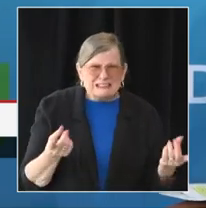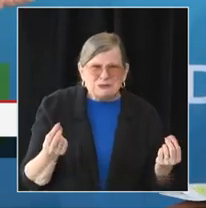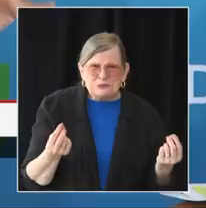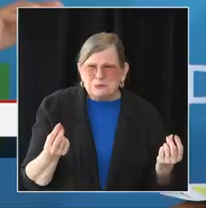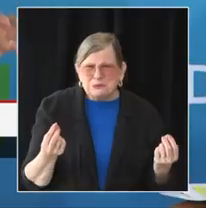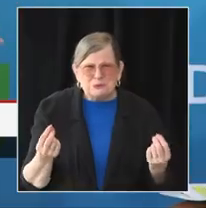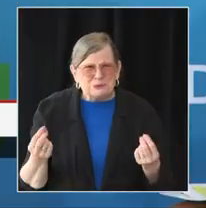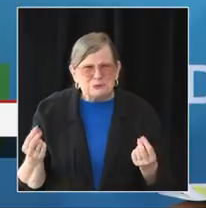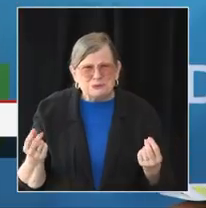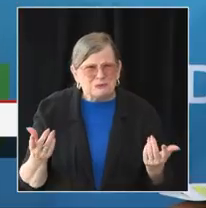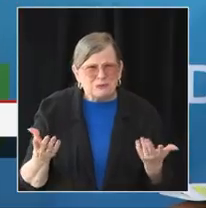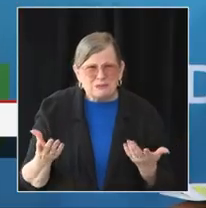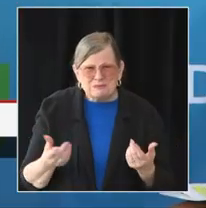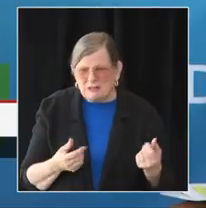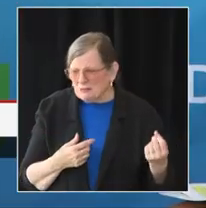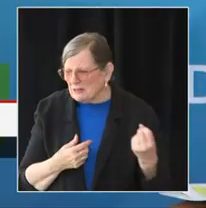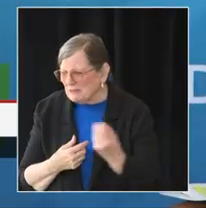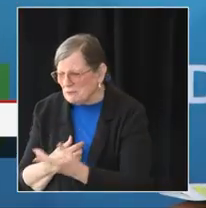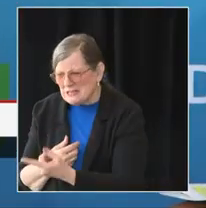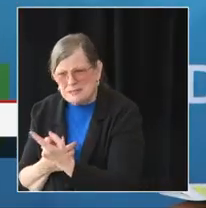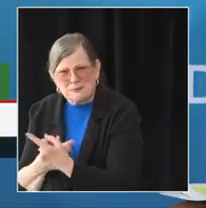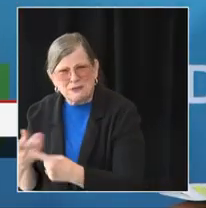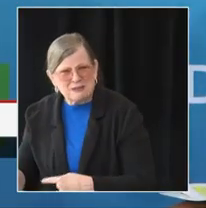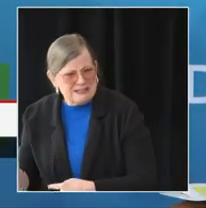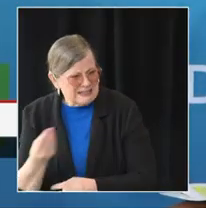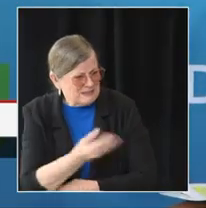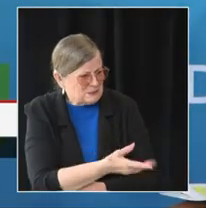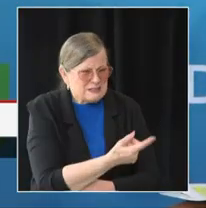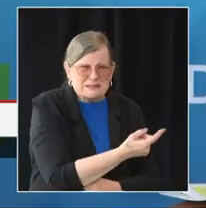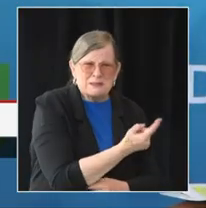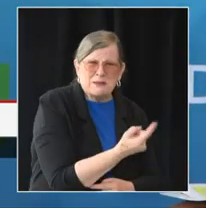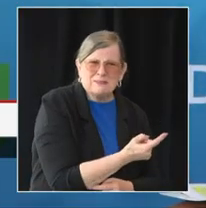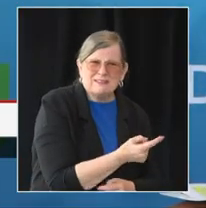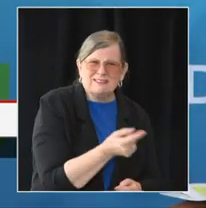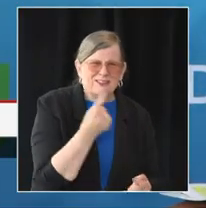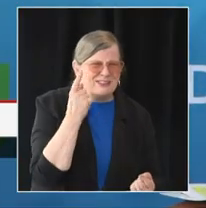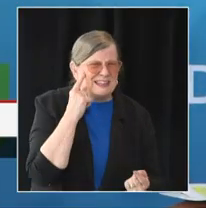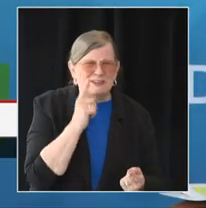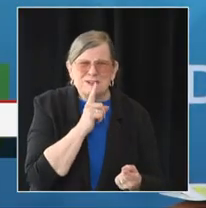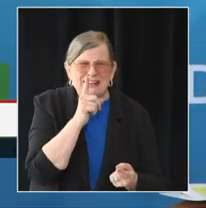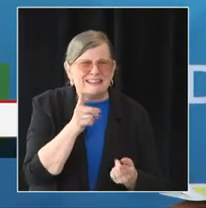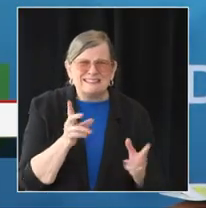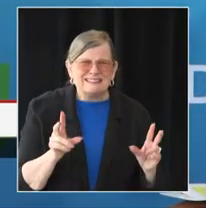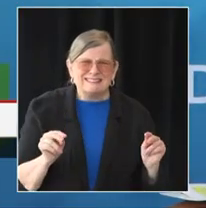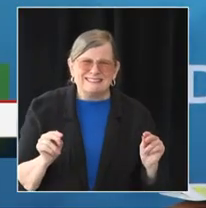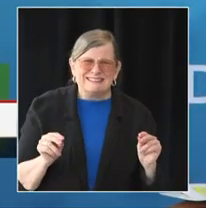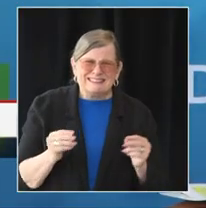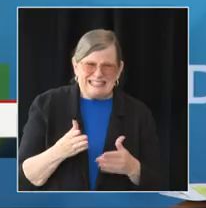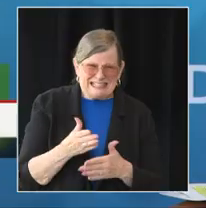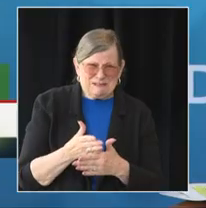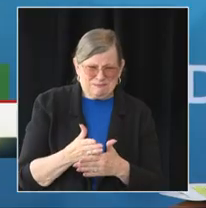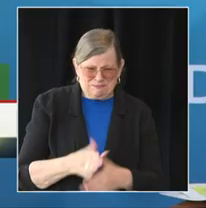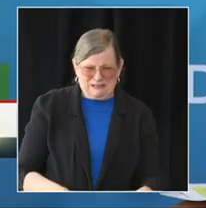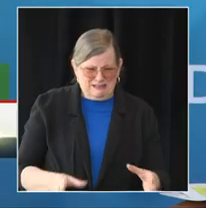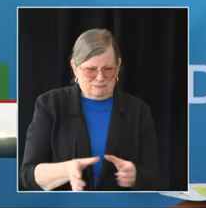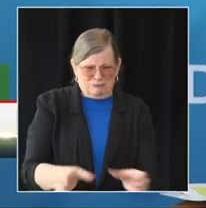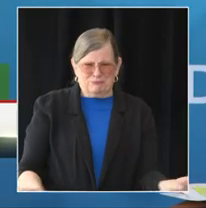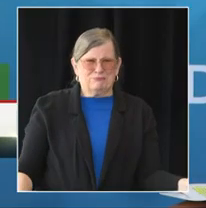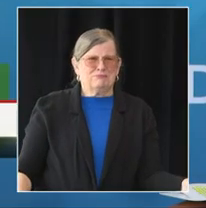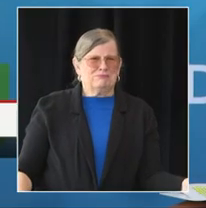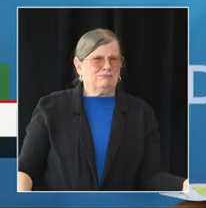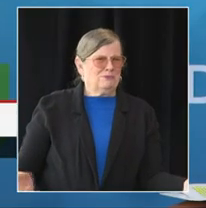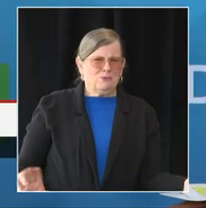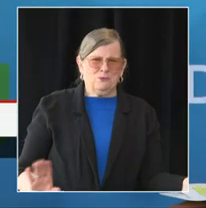here that makes this one a little bit less mad, and I'll go right down the middle. But what I end up with